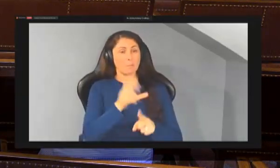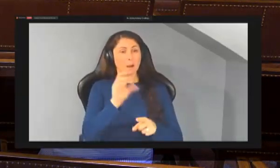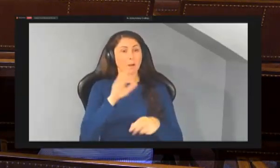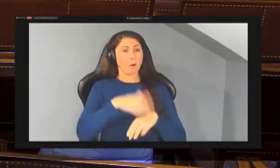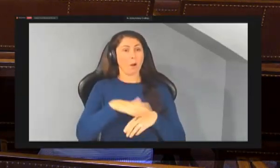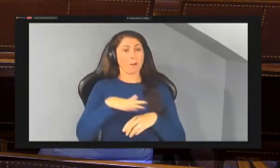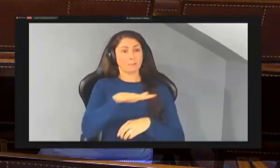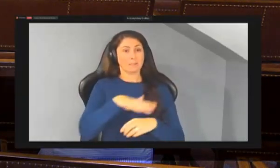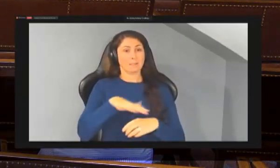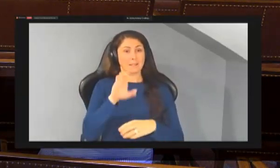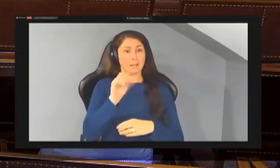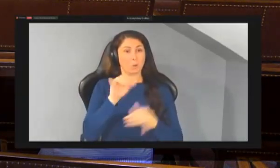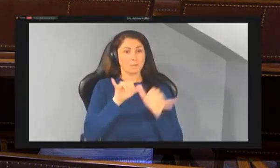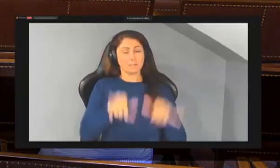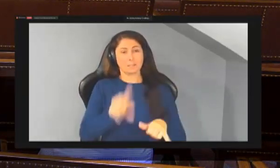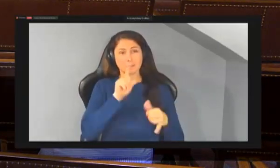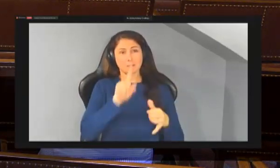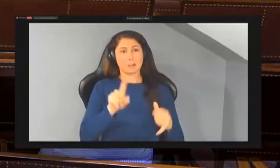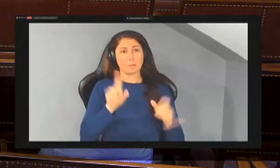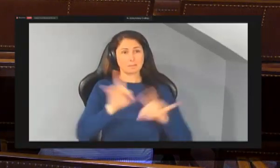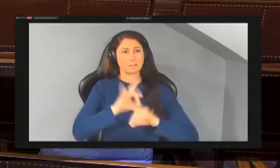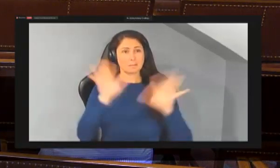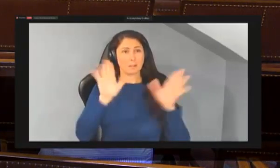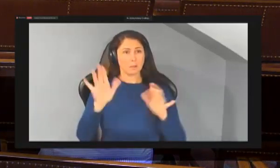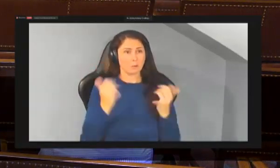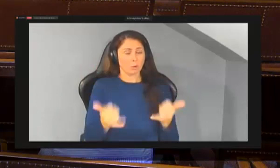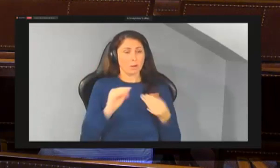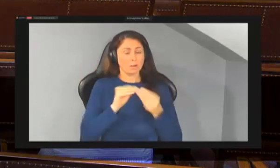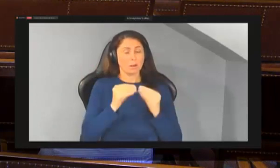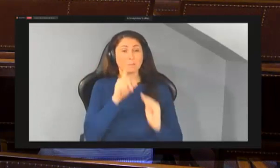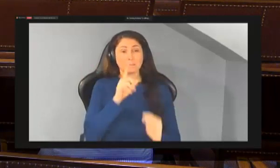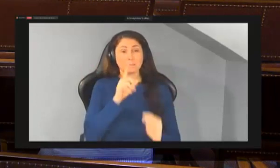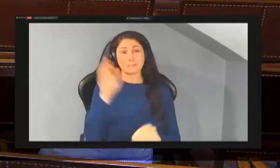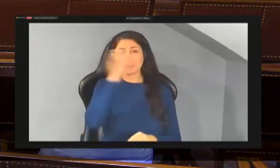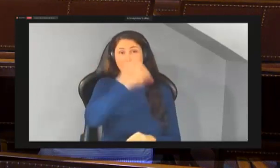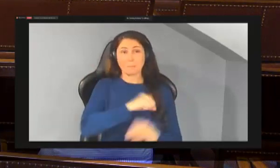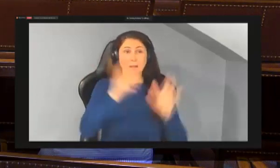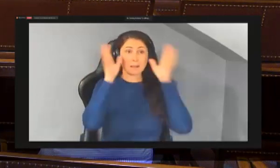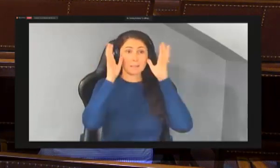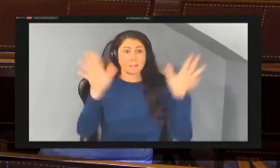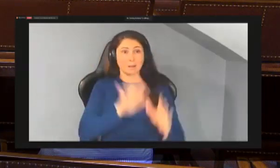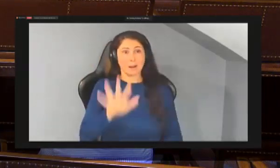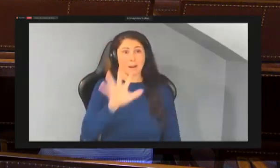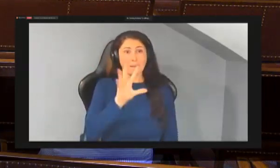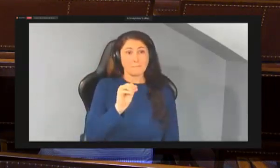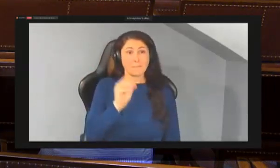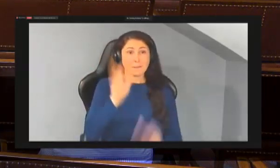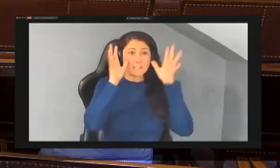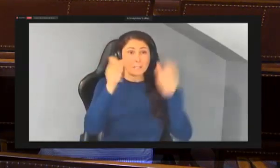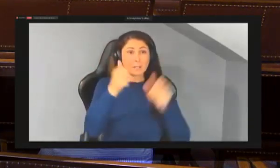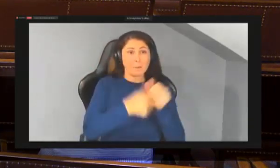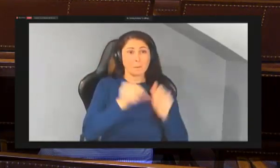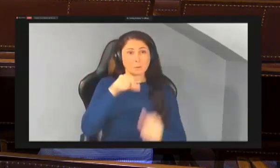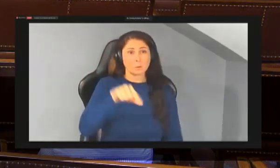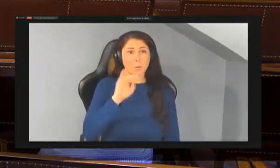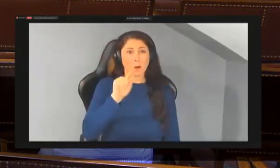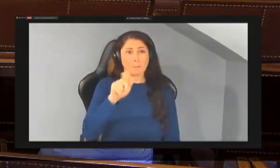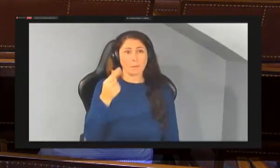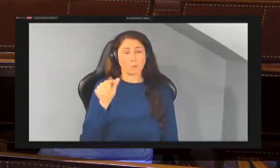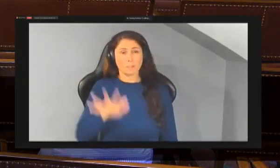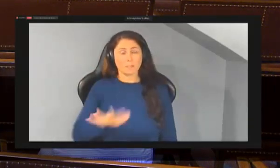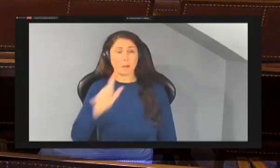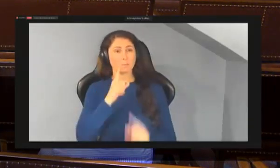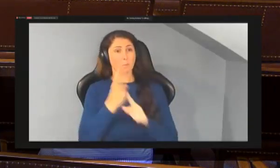is seriously destructive at their current numbers. It is estimated deer density might be 50 deer per square mile of green space, or at